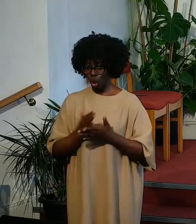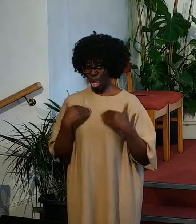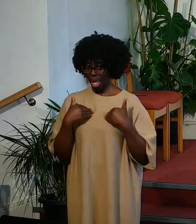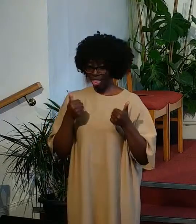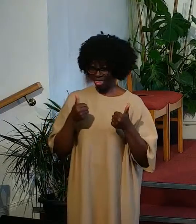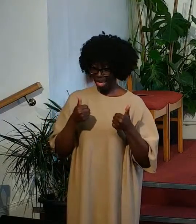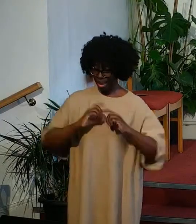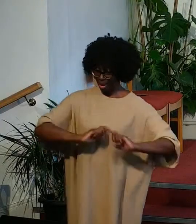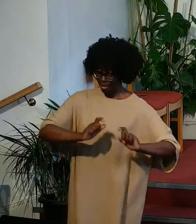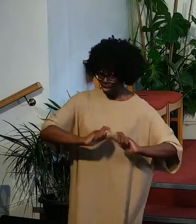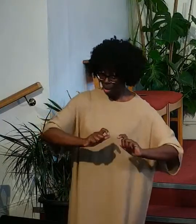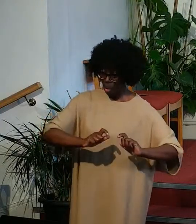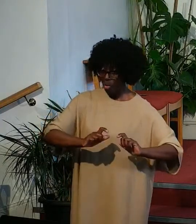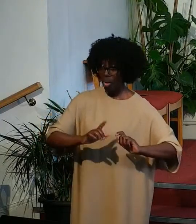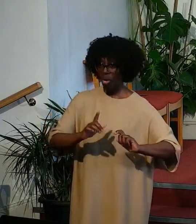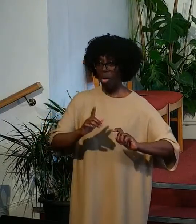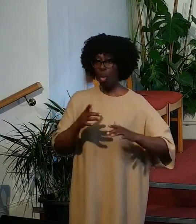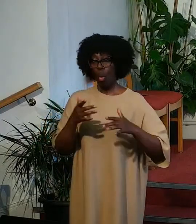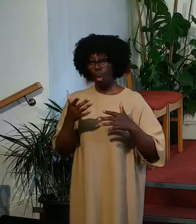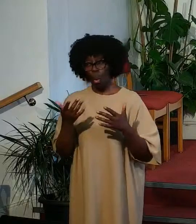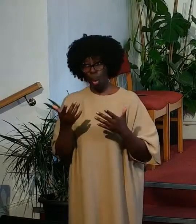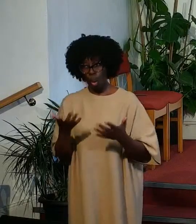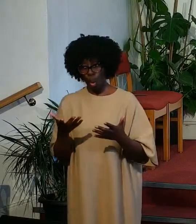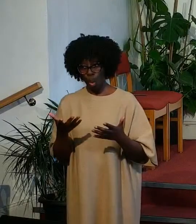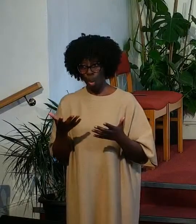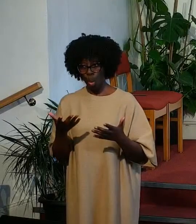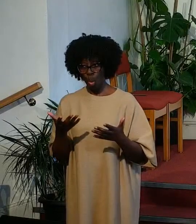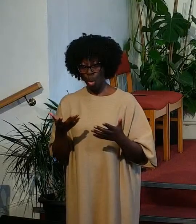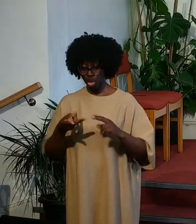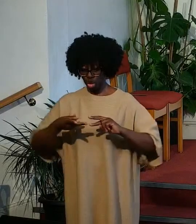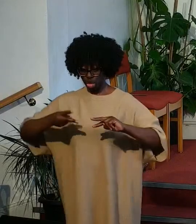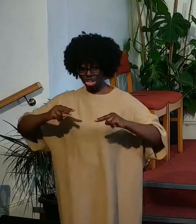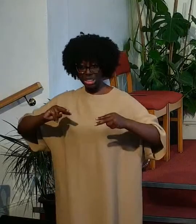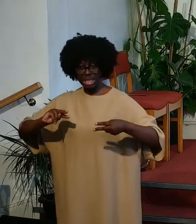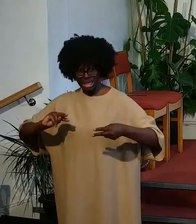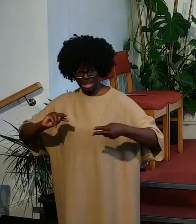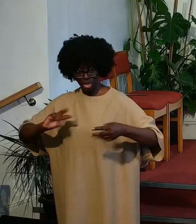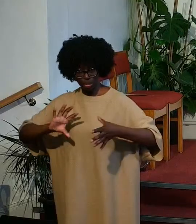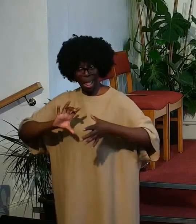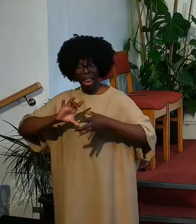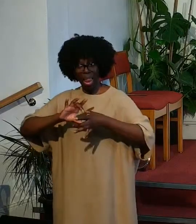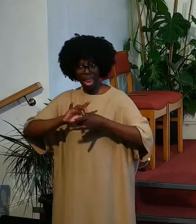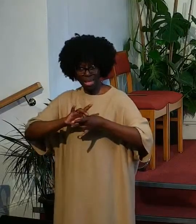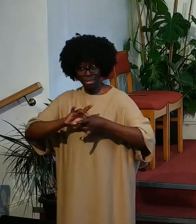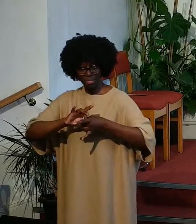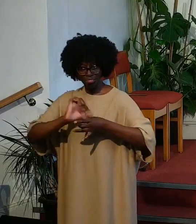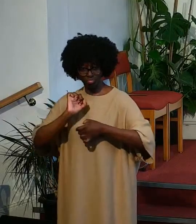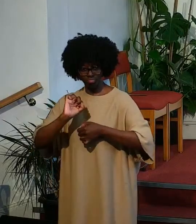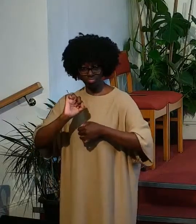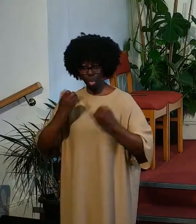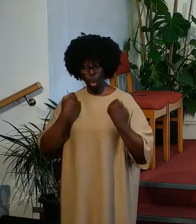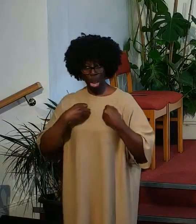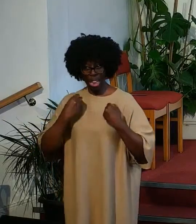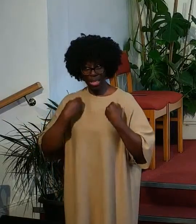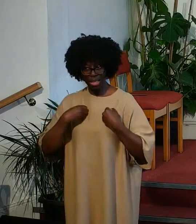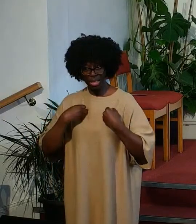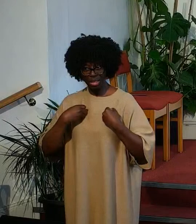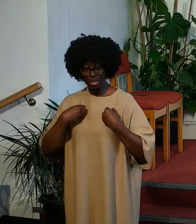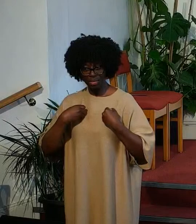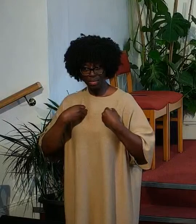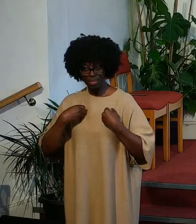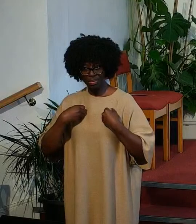Cheryl here, you just have it. So genes, whether you could say a case